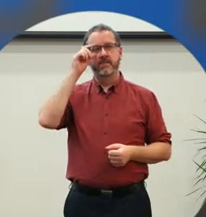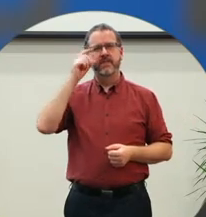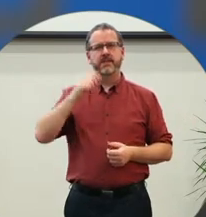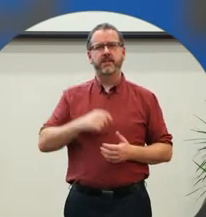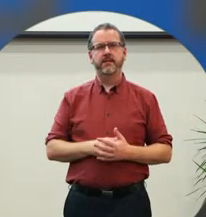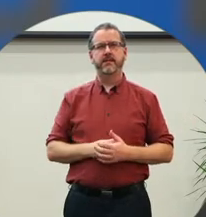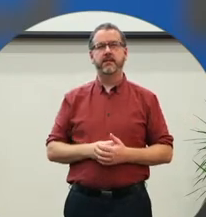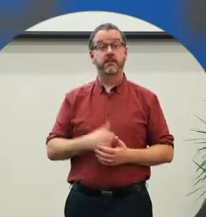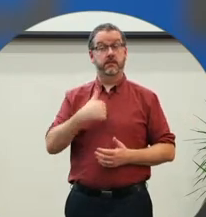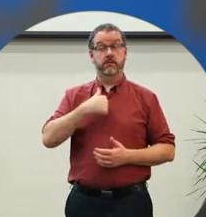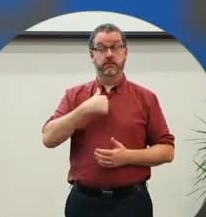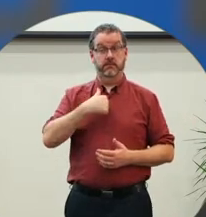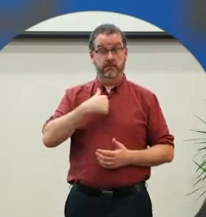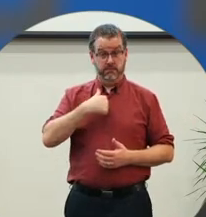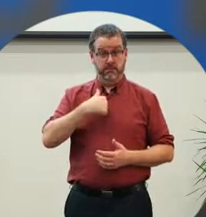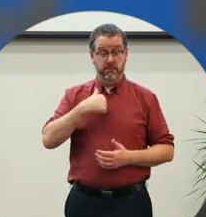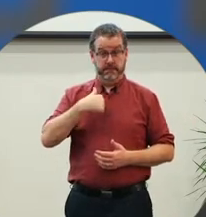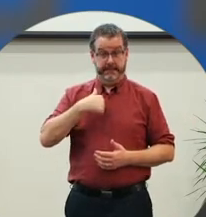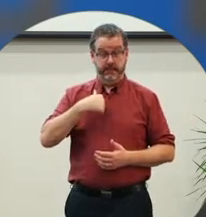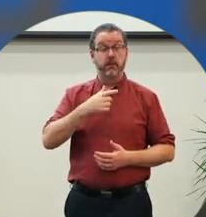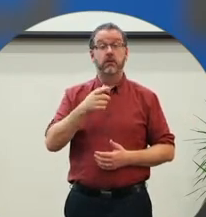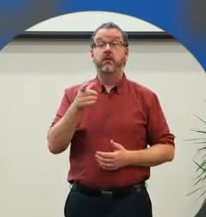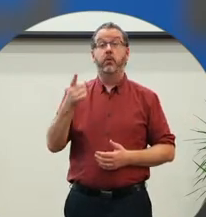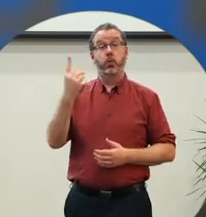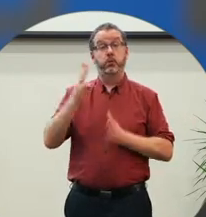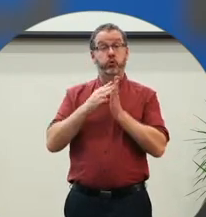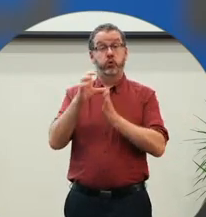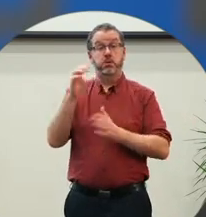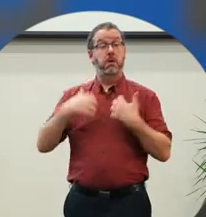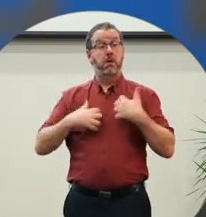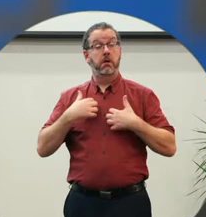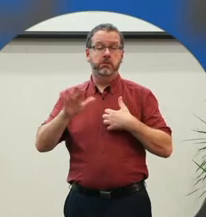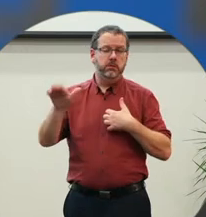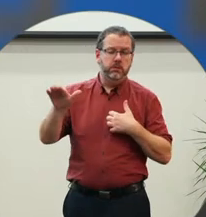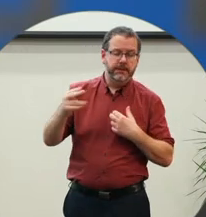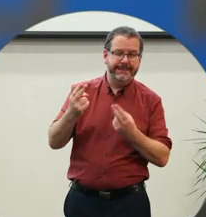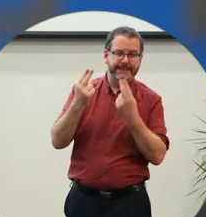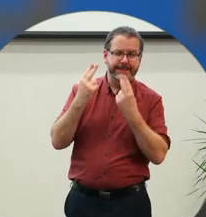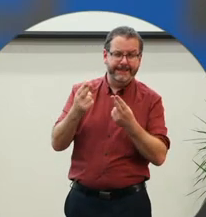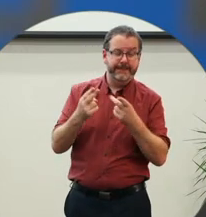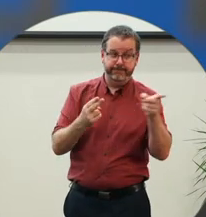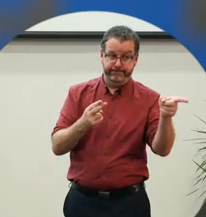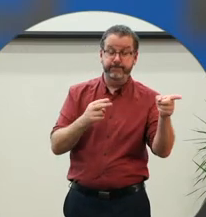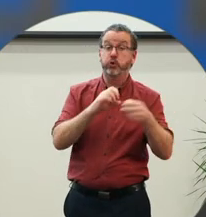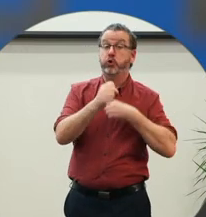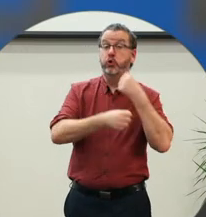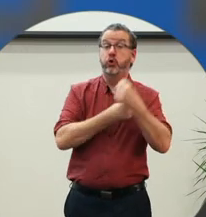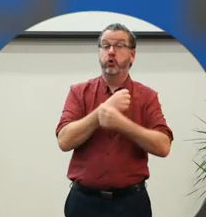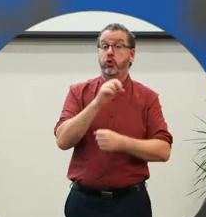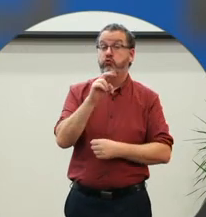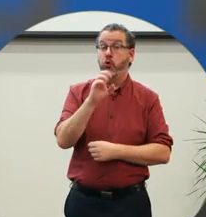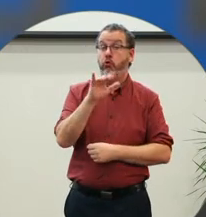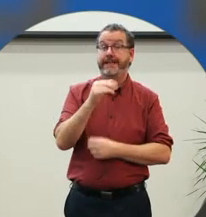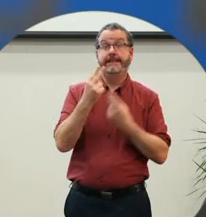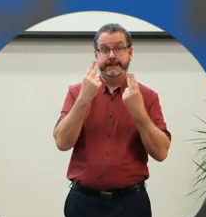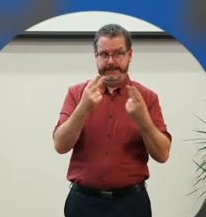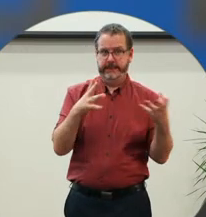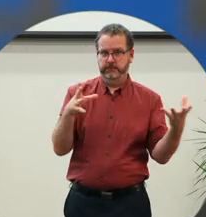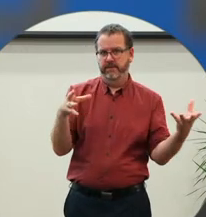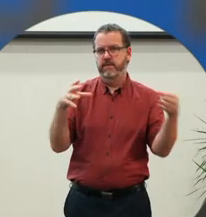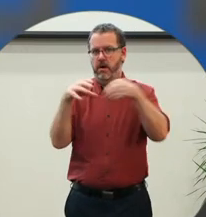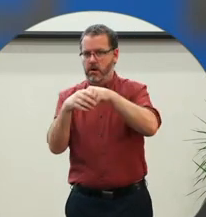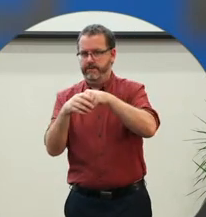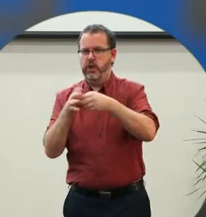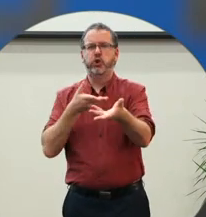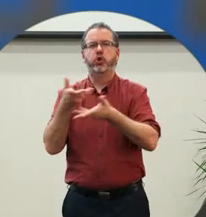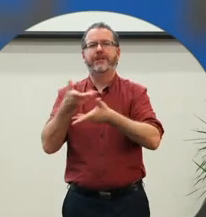I kind of insisted with them that if they are going to do it, that they would sign up Rory as a consultant, and they have done that, which